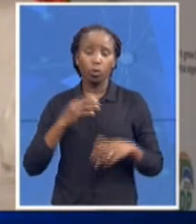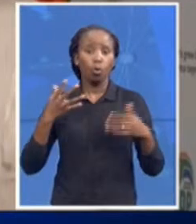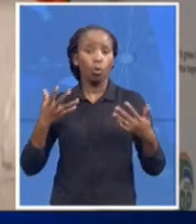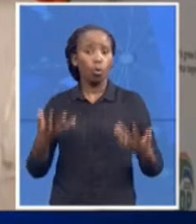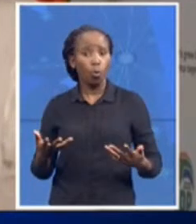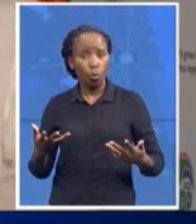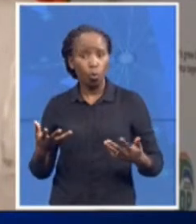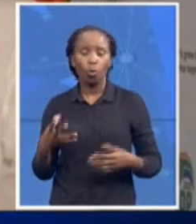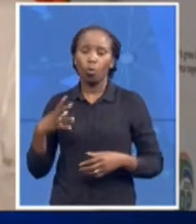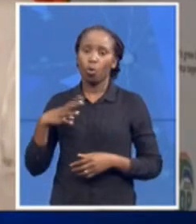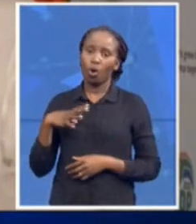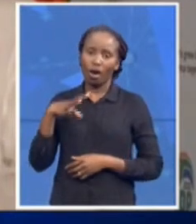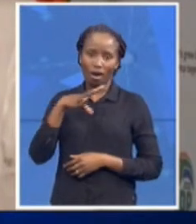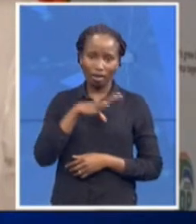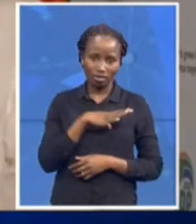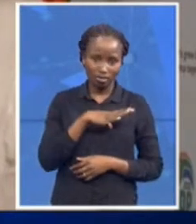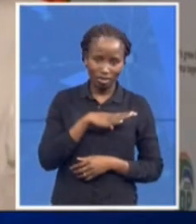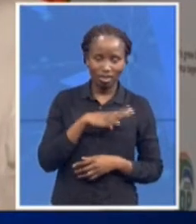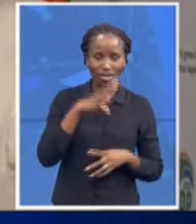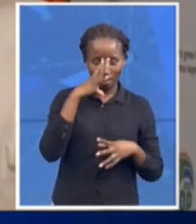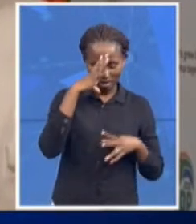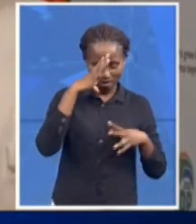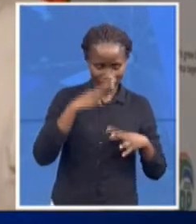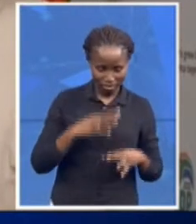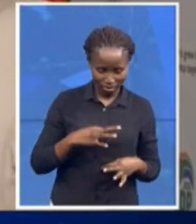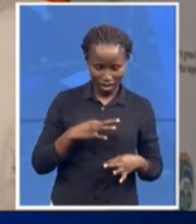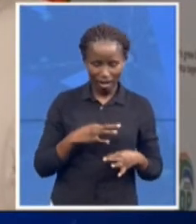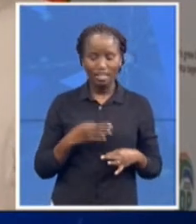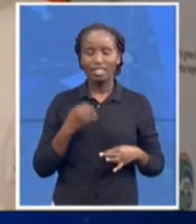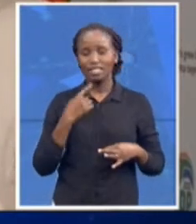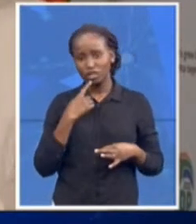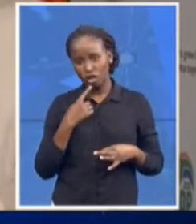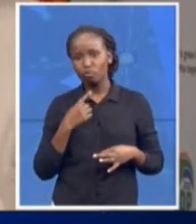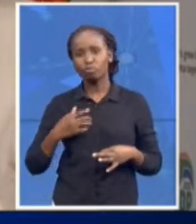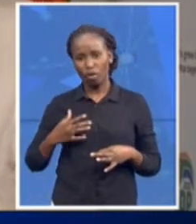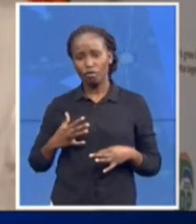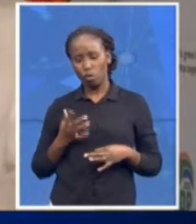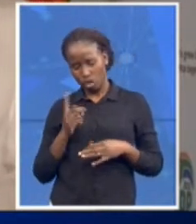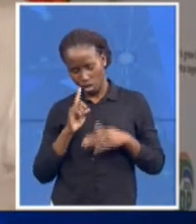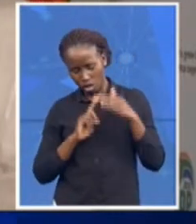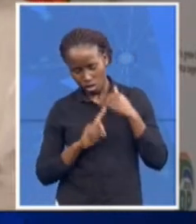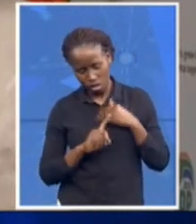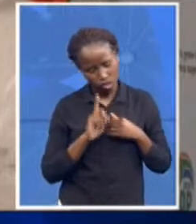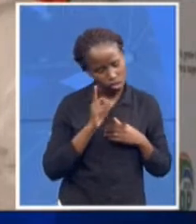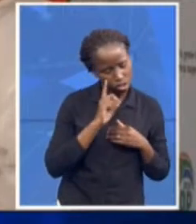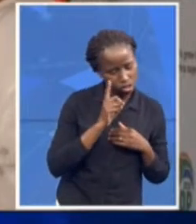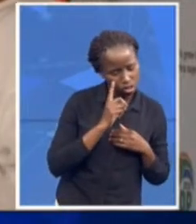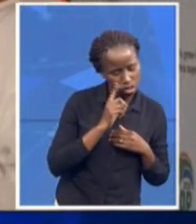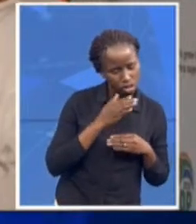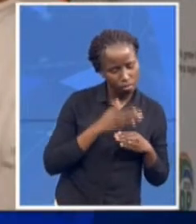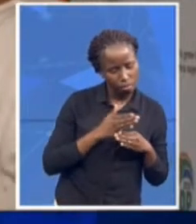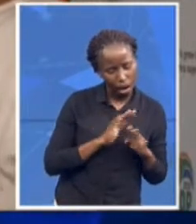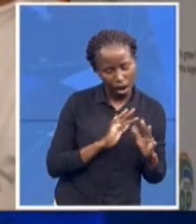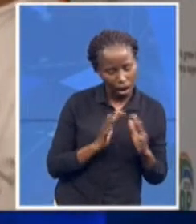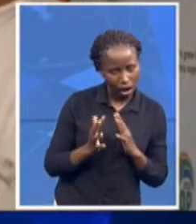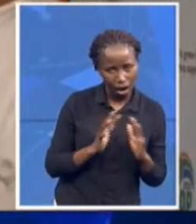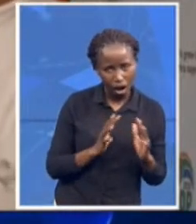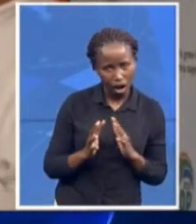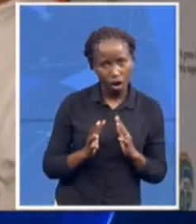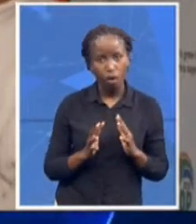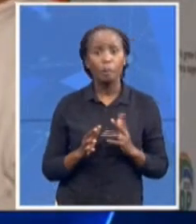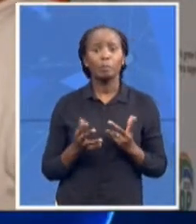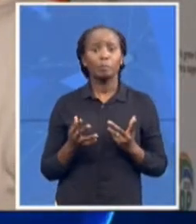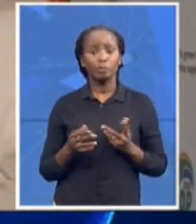to operations and become adjudicators, when they in fact supposed